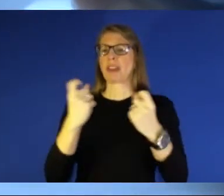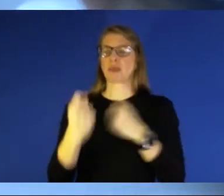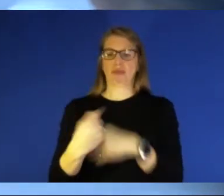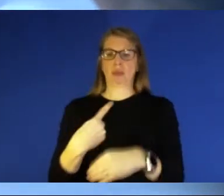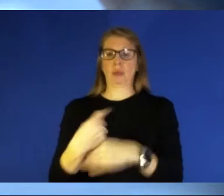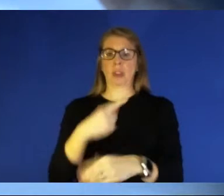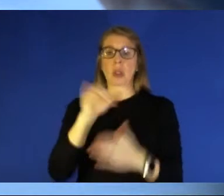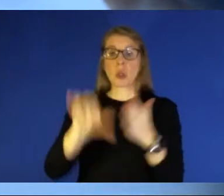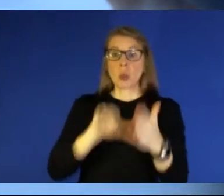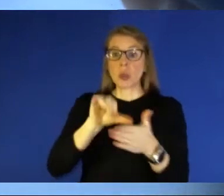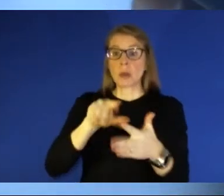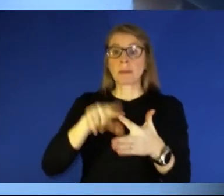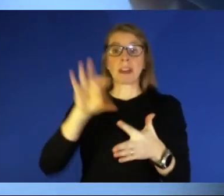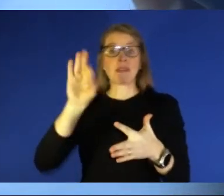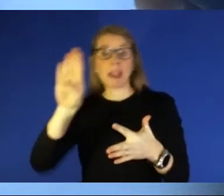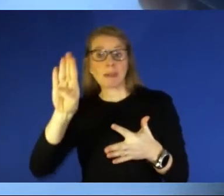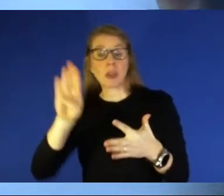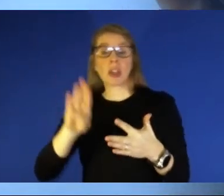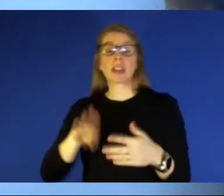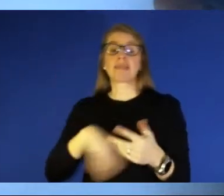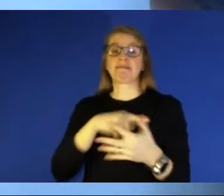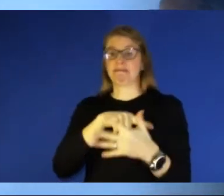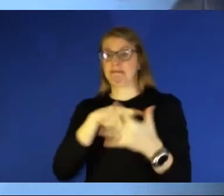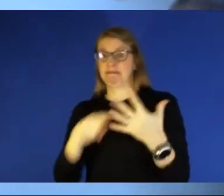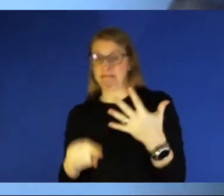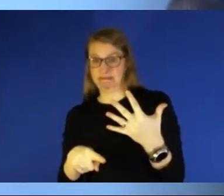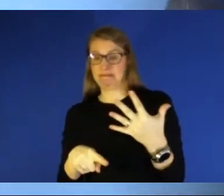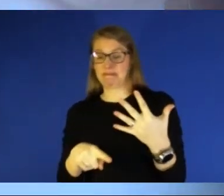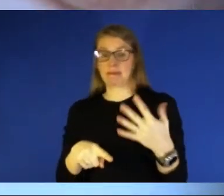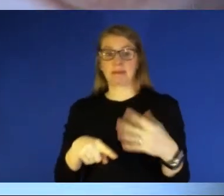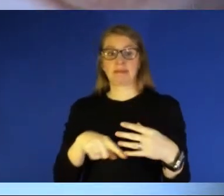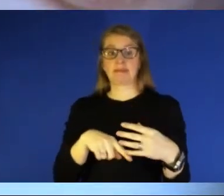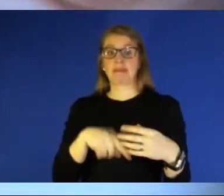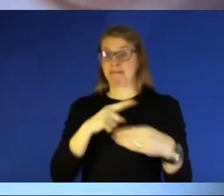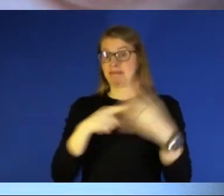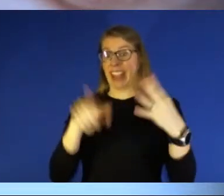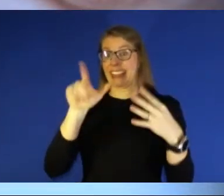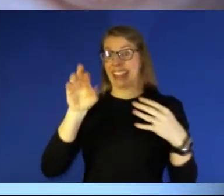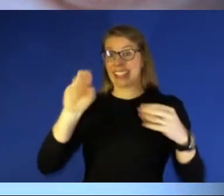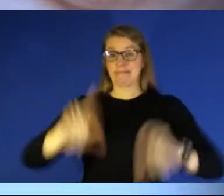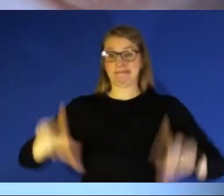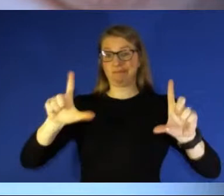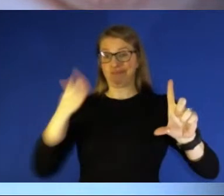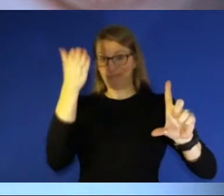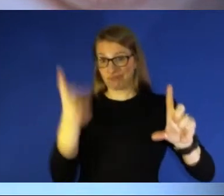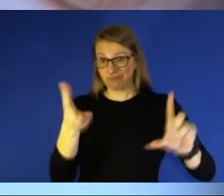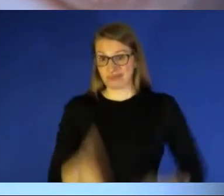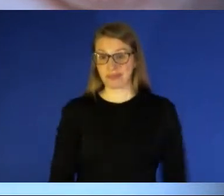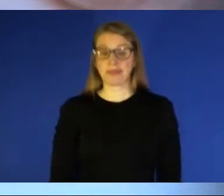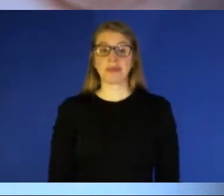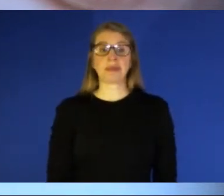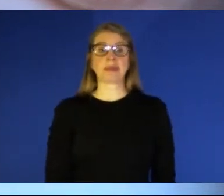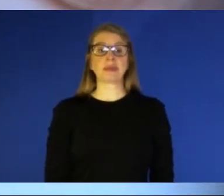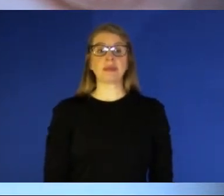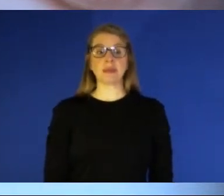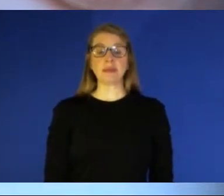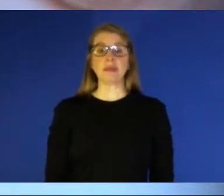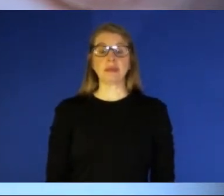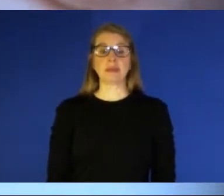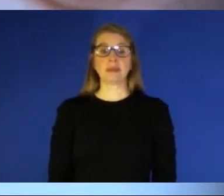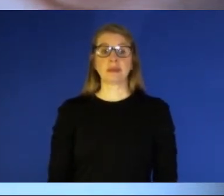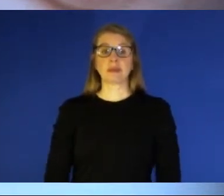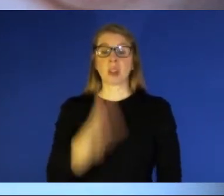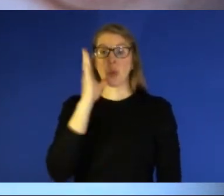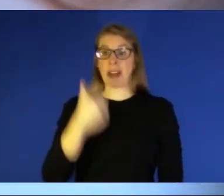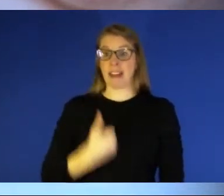YouTube, Facebook, and the Medical News Network, and on Twitter. You can find links to those right there on your screen. We will be having our experts answer